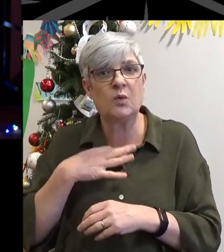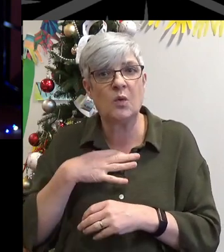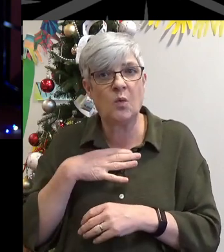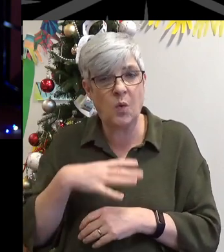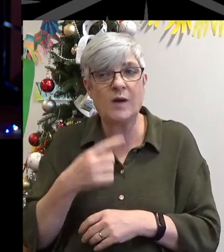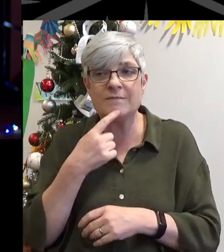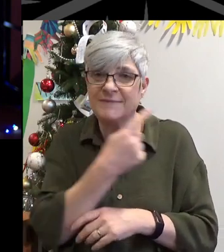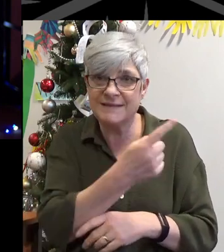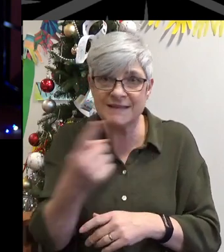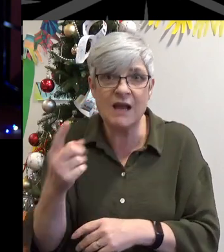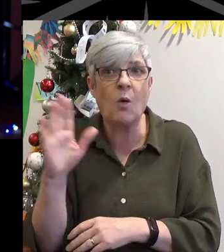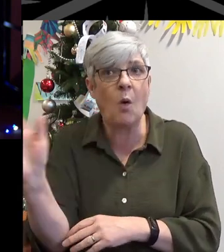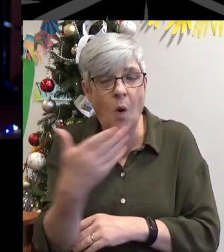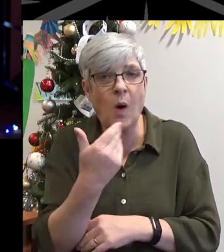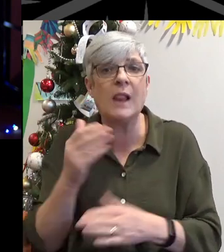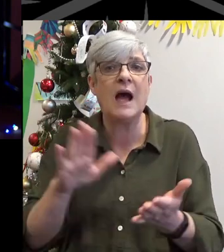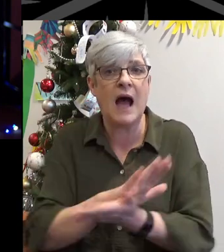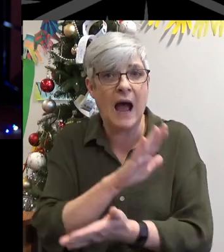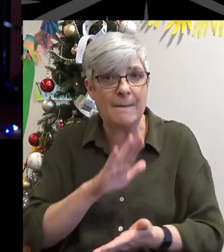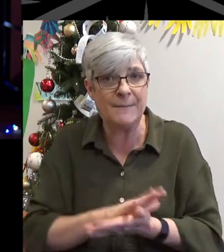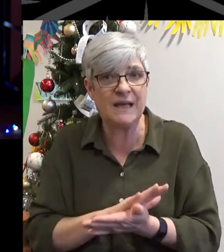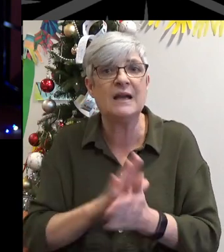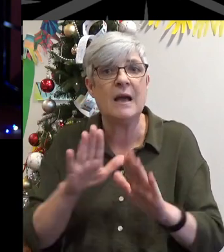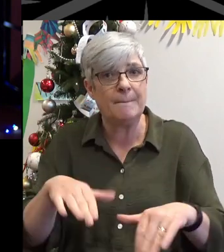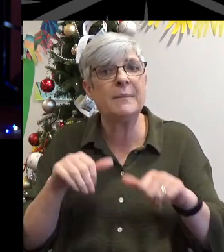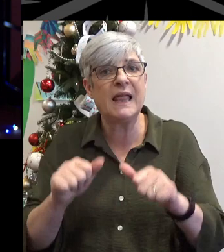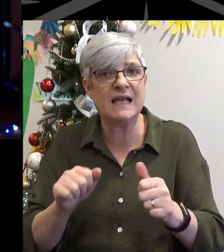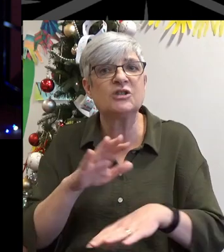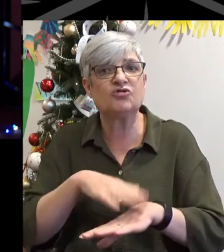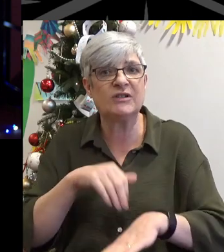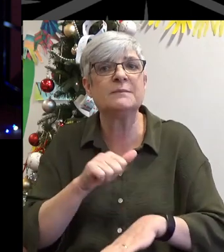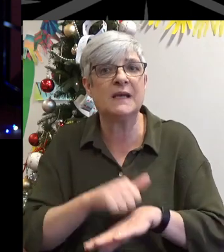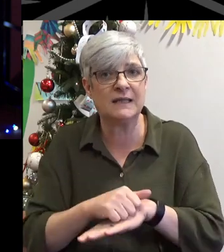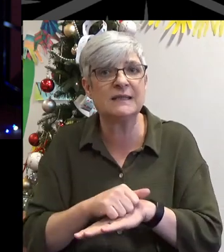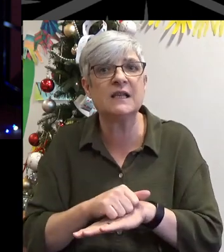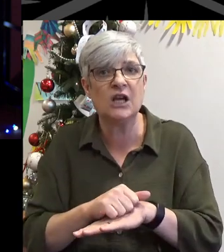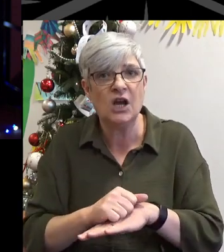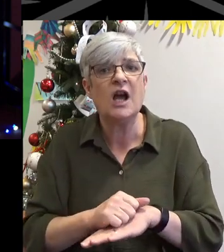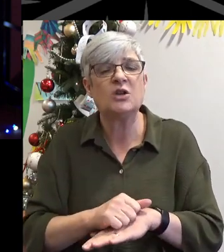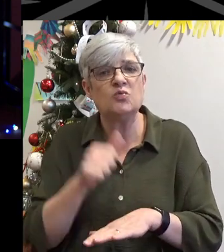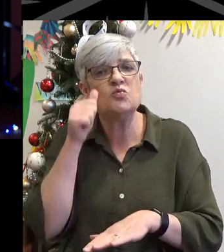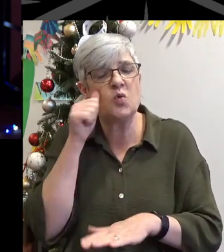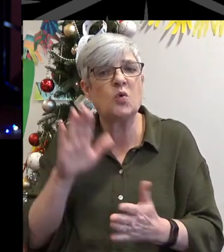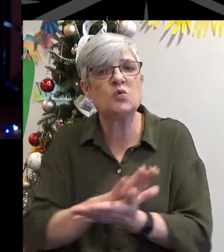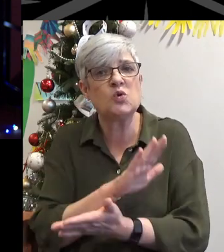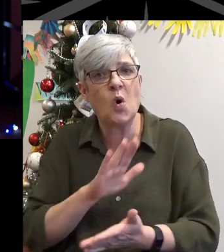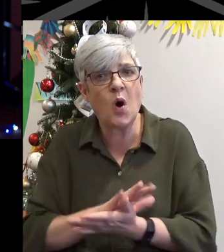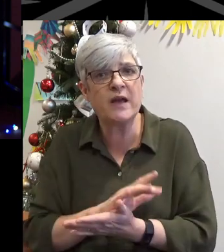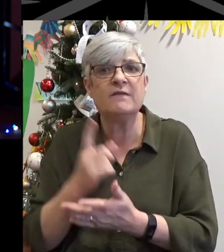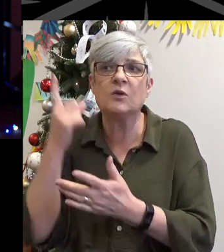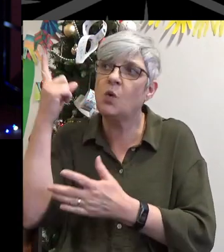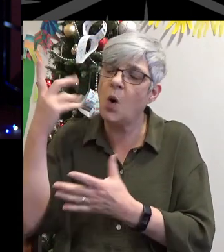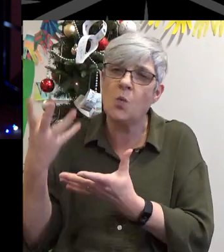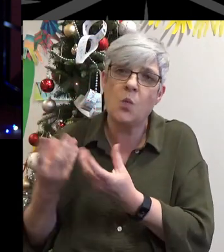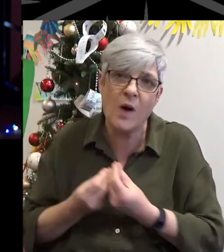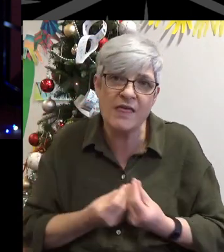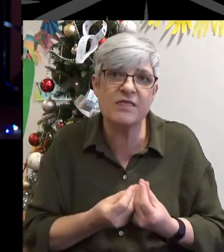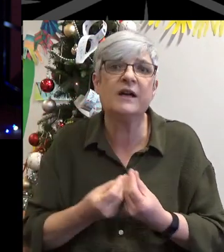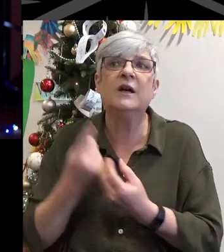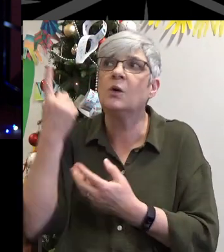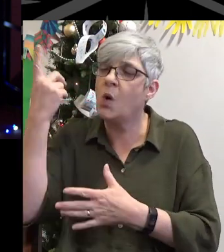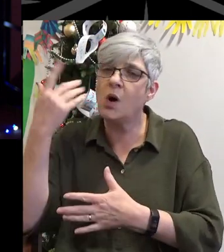very happy and blessed Christmas. And may you know the joy of God with us, God among us. We're going